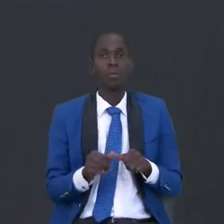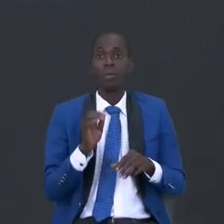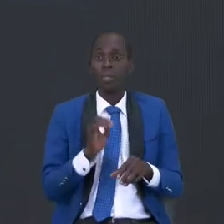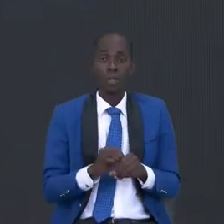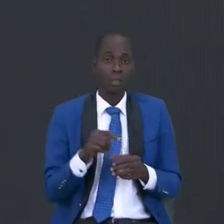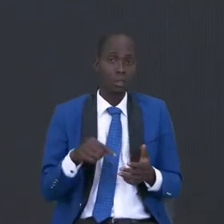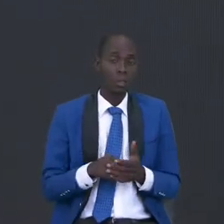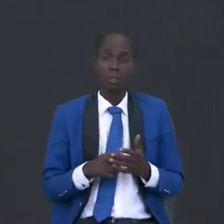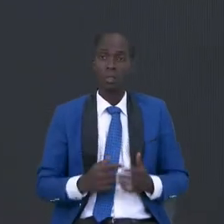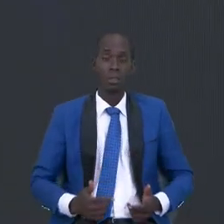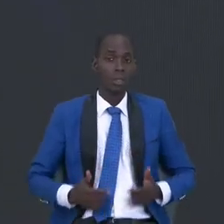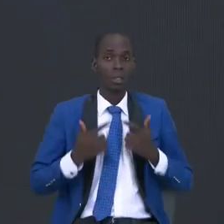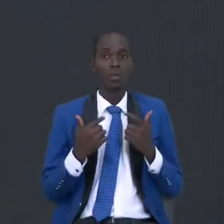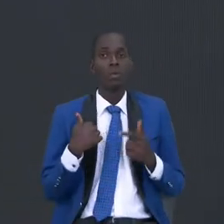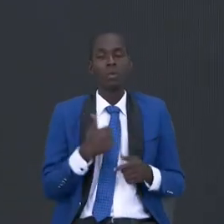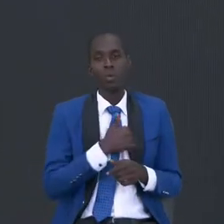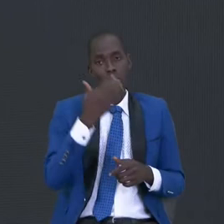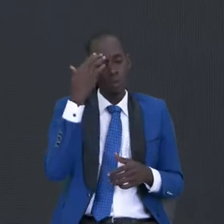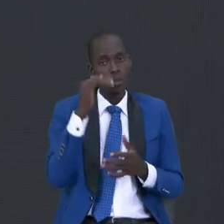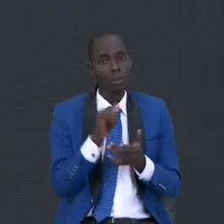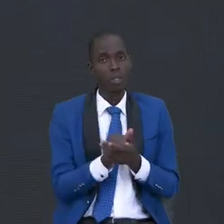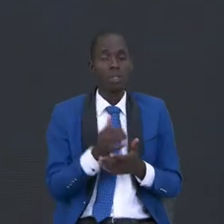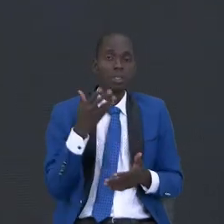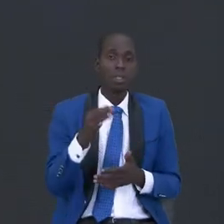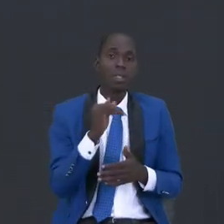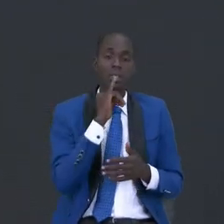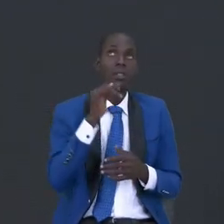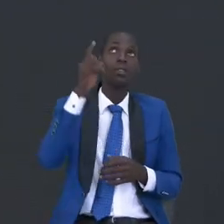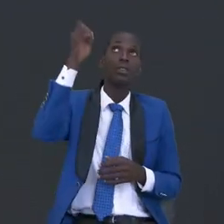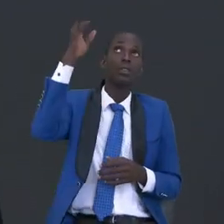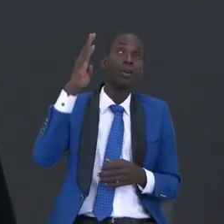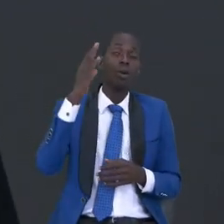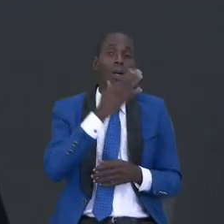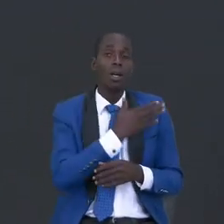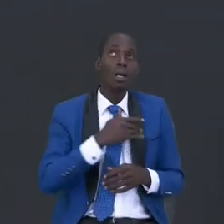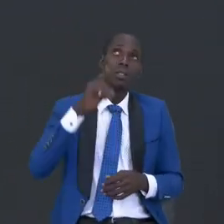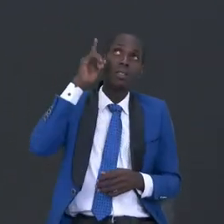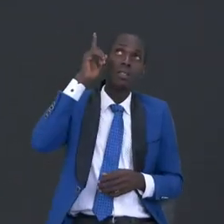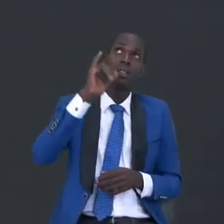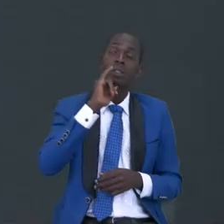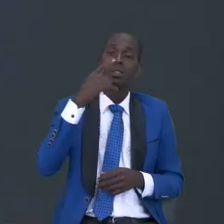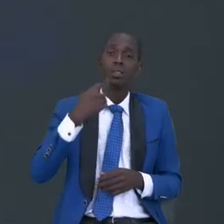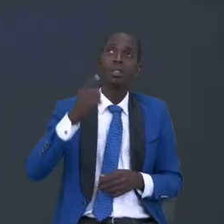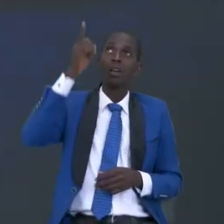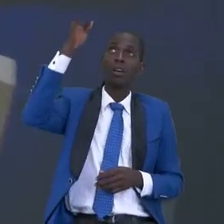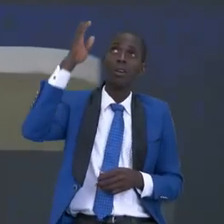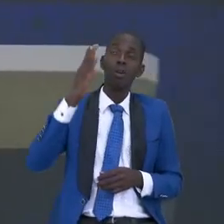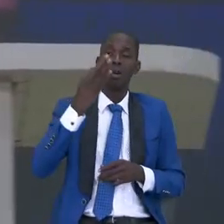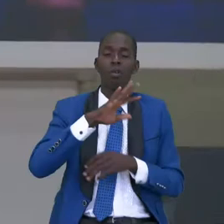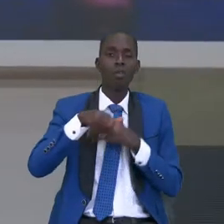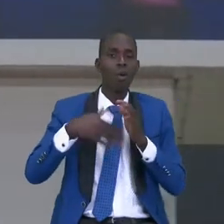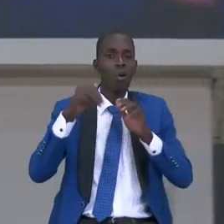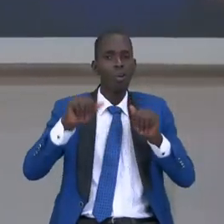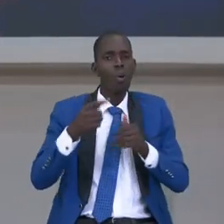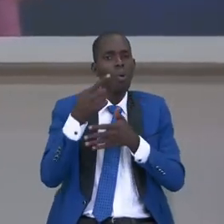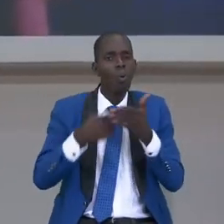life we know that there is God, and is the God of all possibilities. What has he not